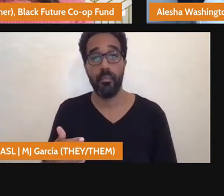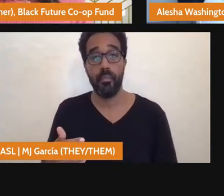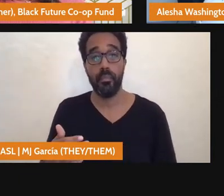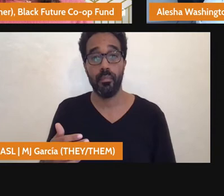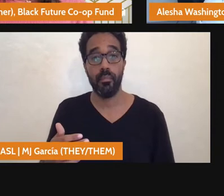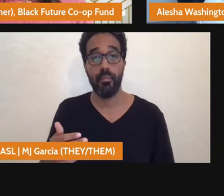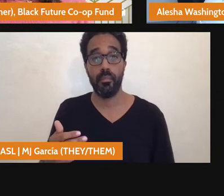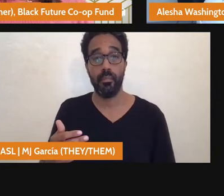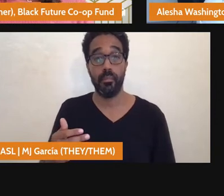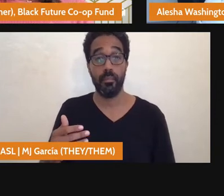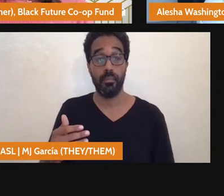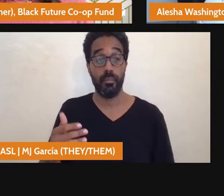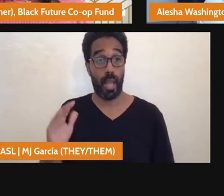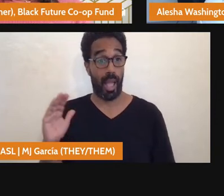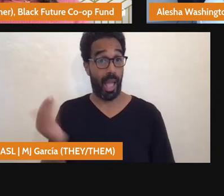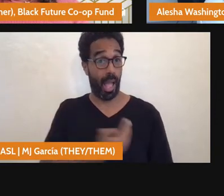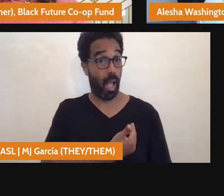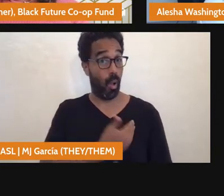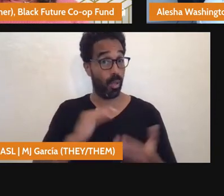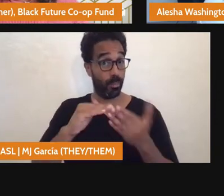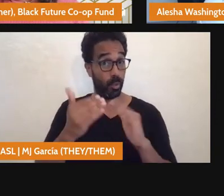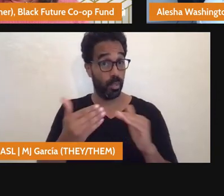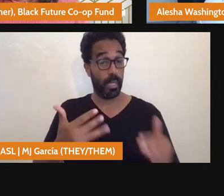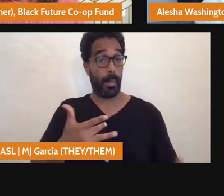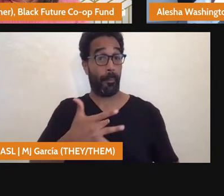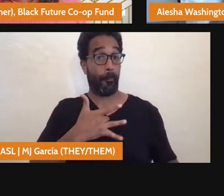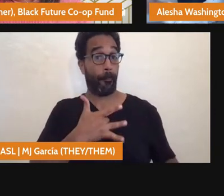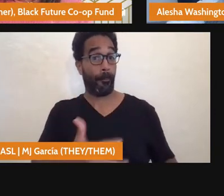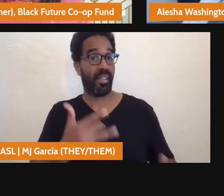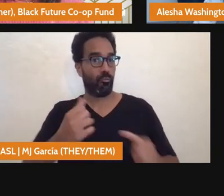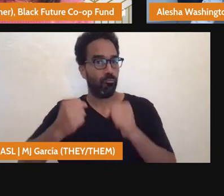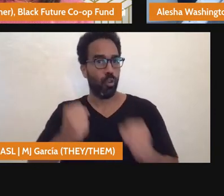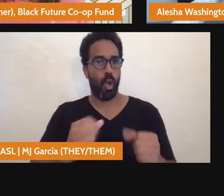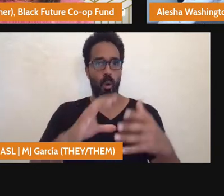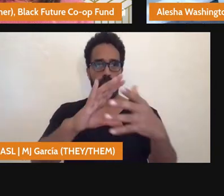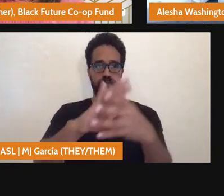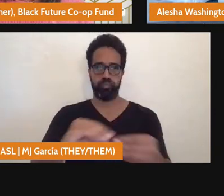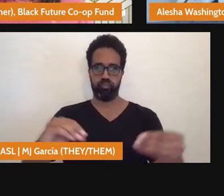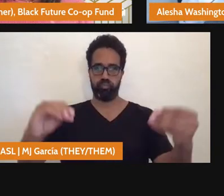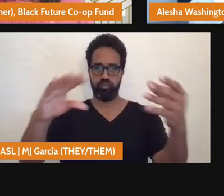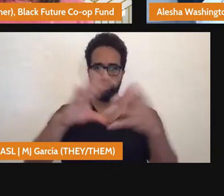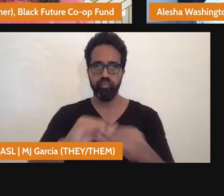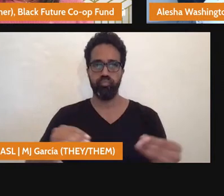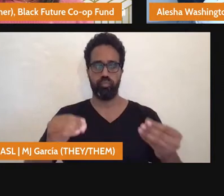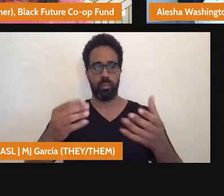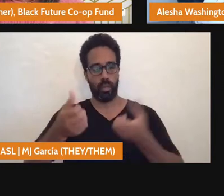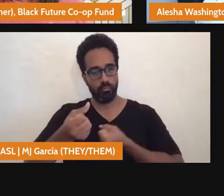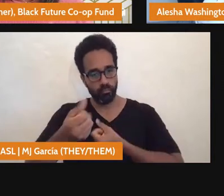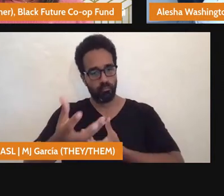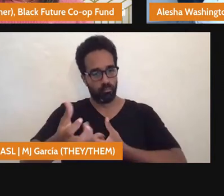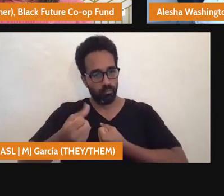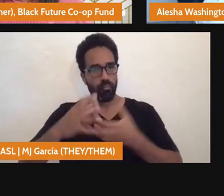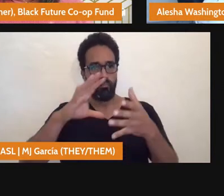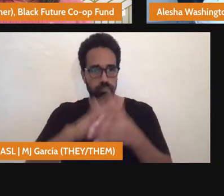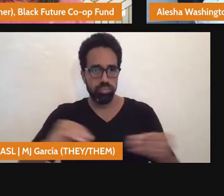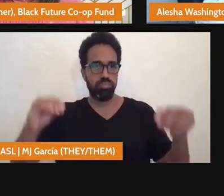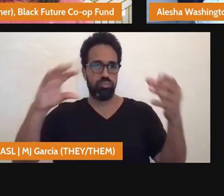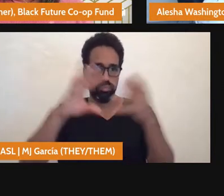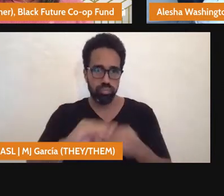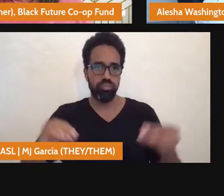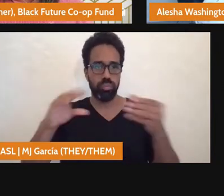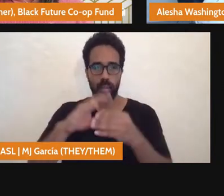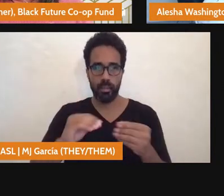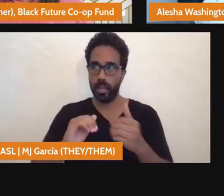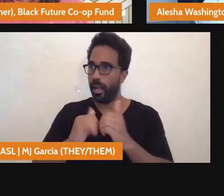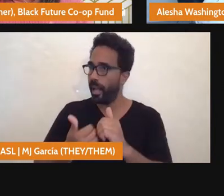a storytelling, oral tradition culture, and that narrative and telling those stories of growth,